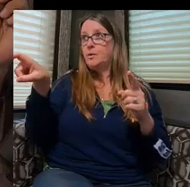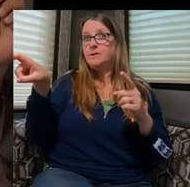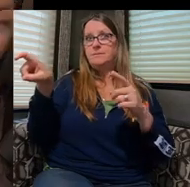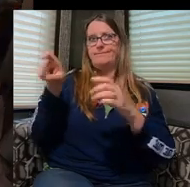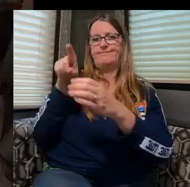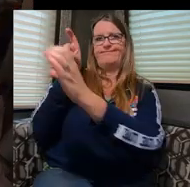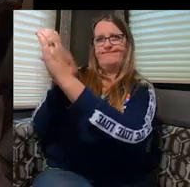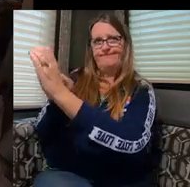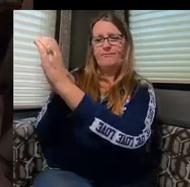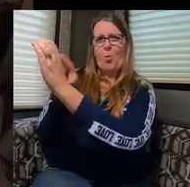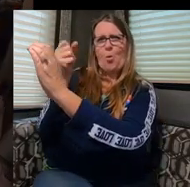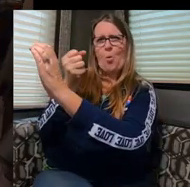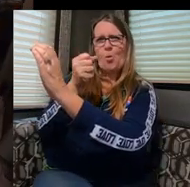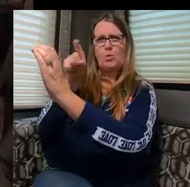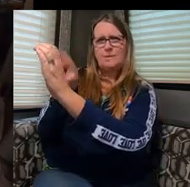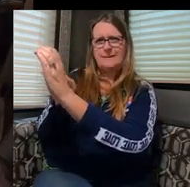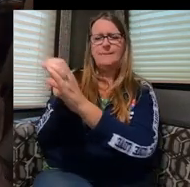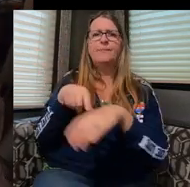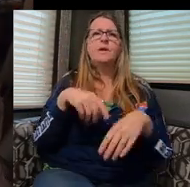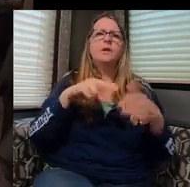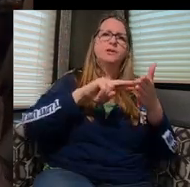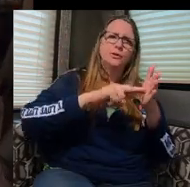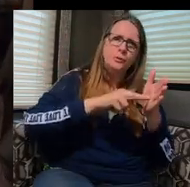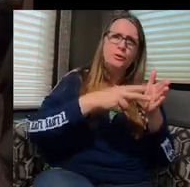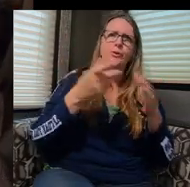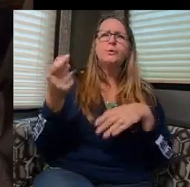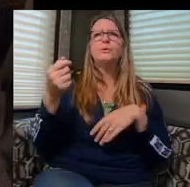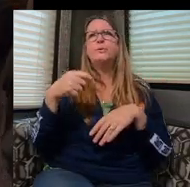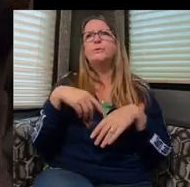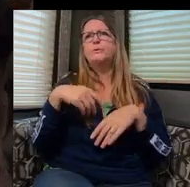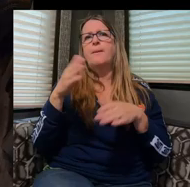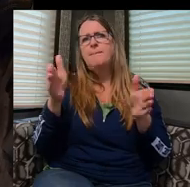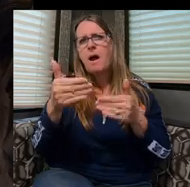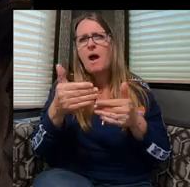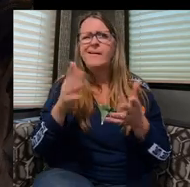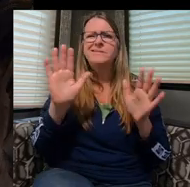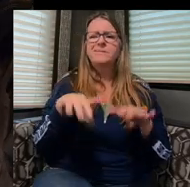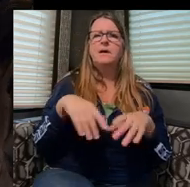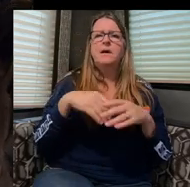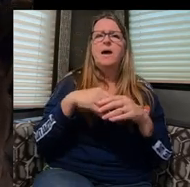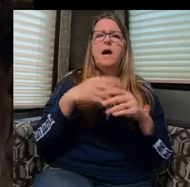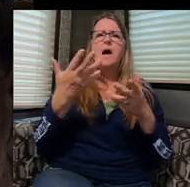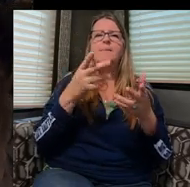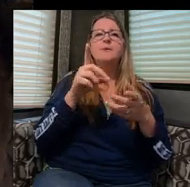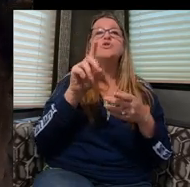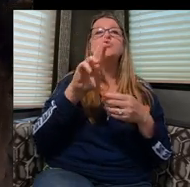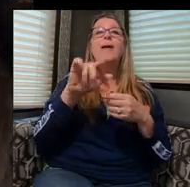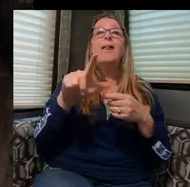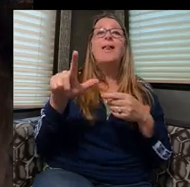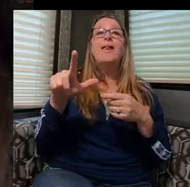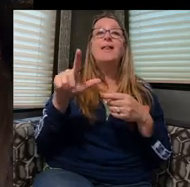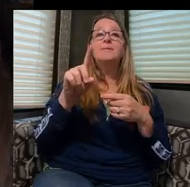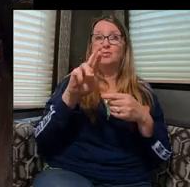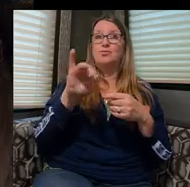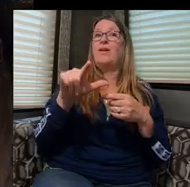pull it out, it fastens to this. Mounting hardware screws. This is just the box that came in. You'll